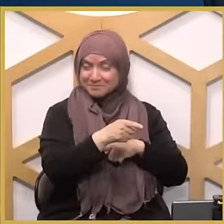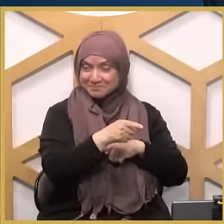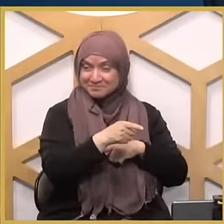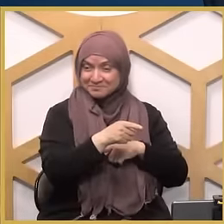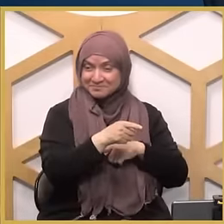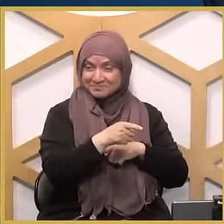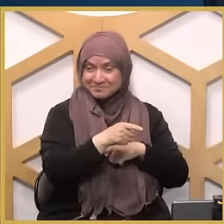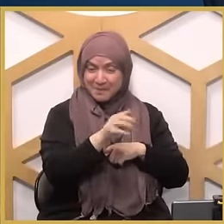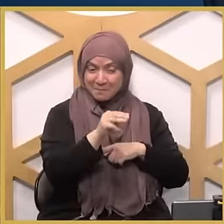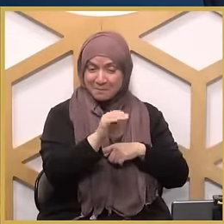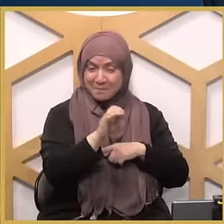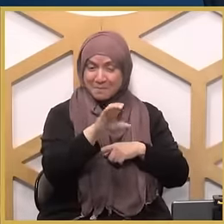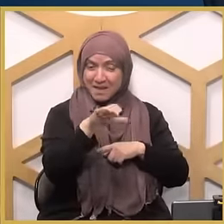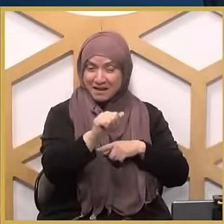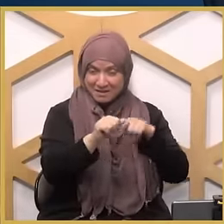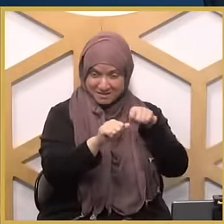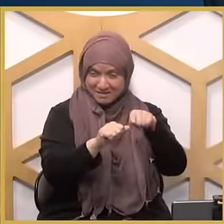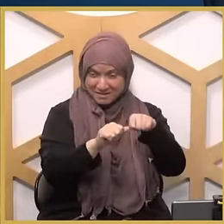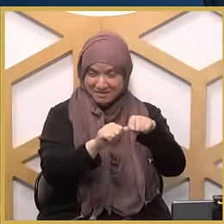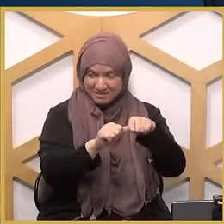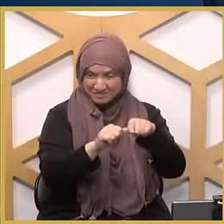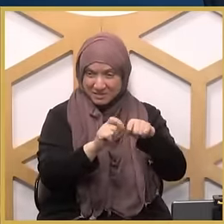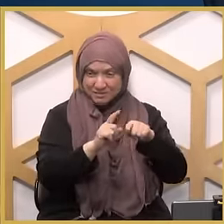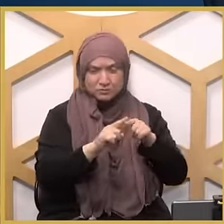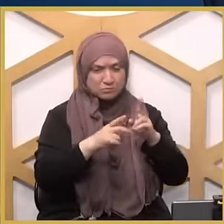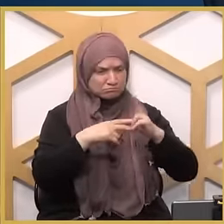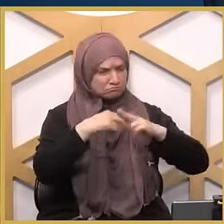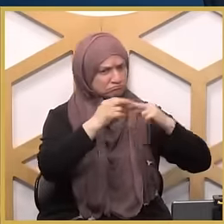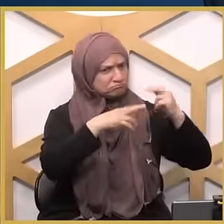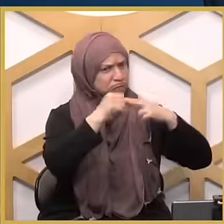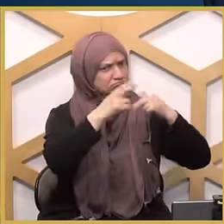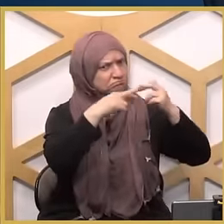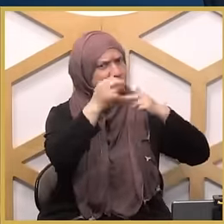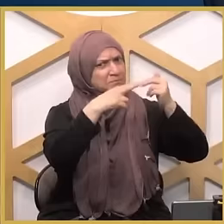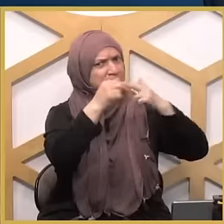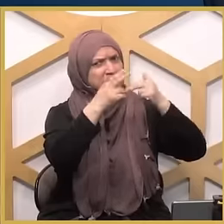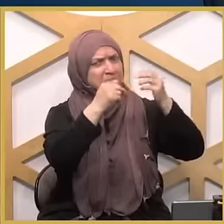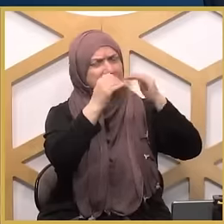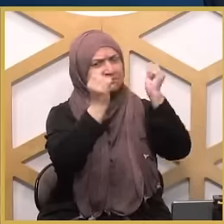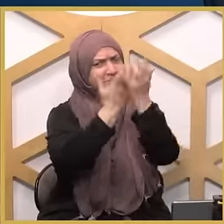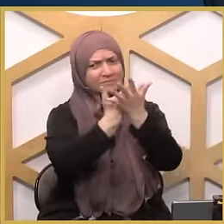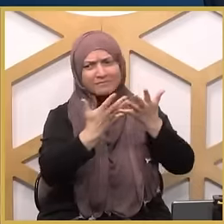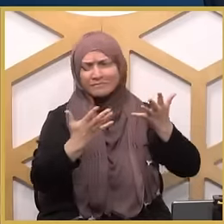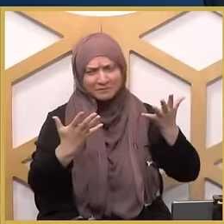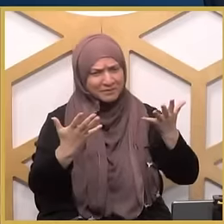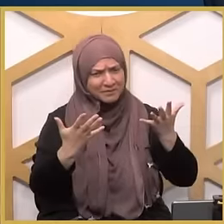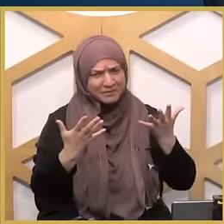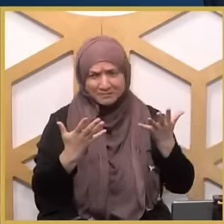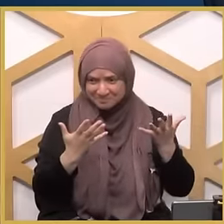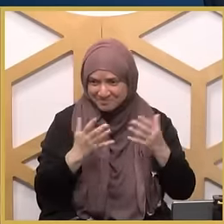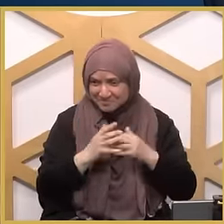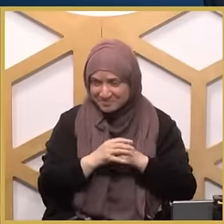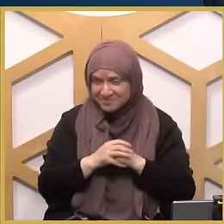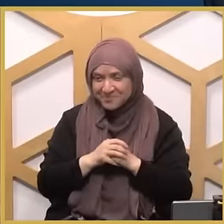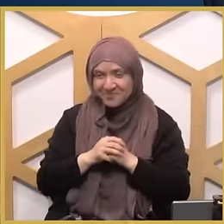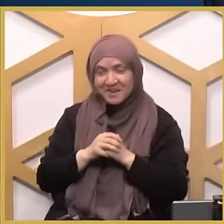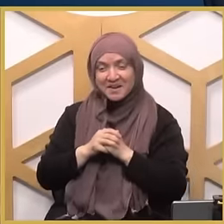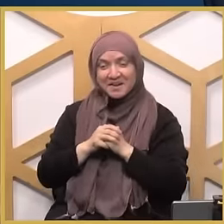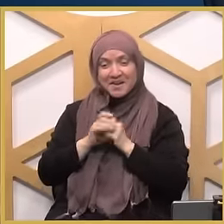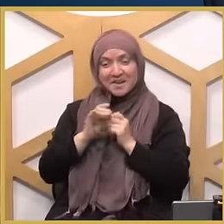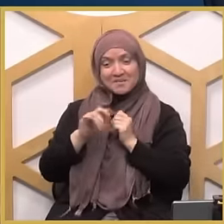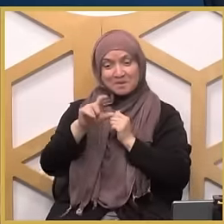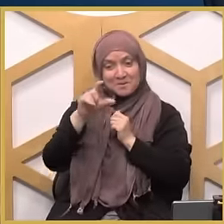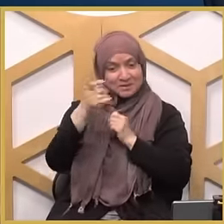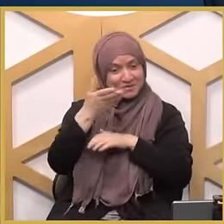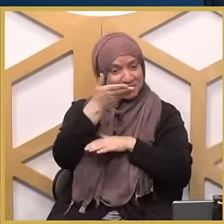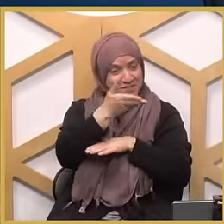do? Sacrifice that child that he loved the most. And Ibrahim says, my son, look, I'm seeing this in my dream. What do I do?